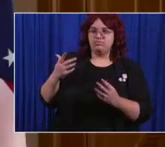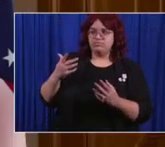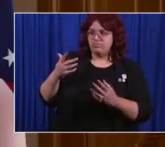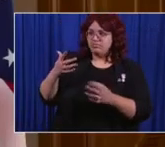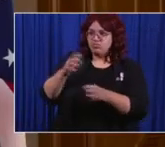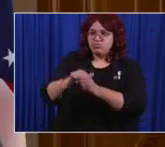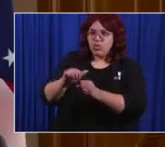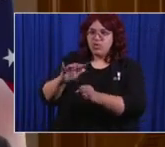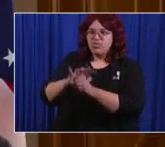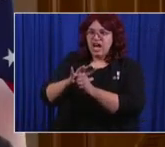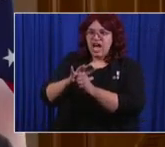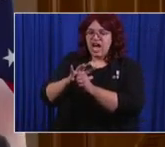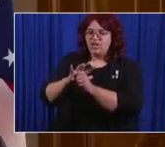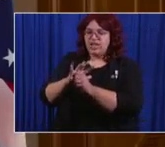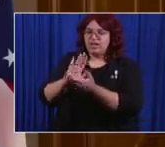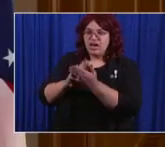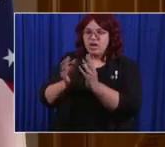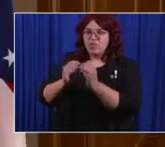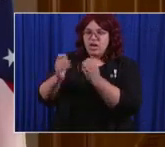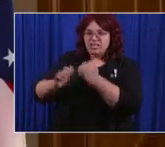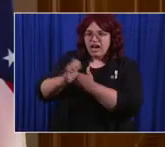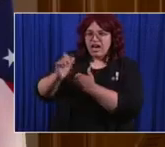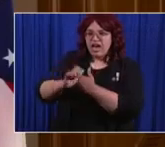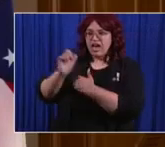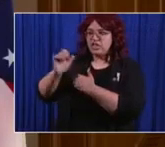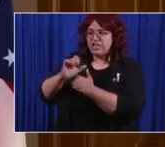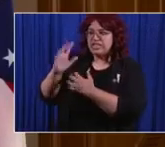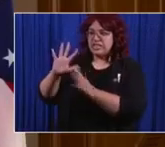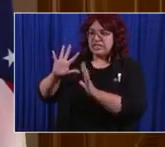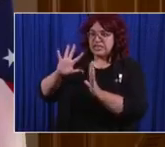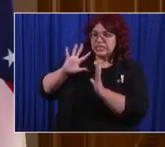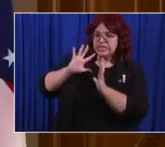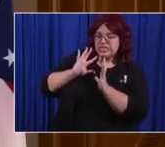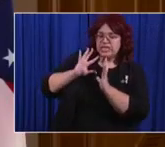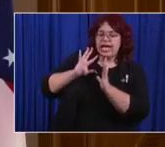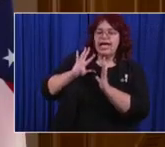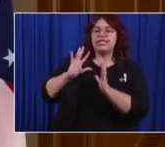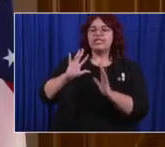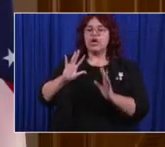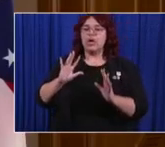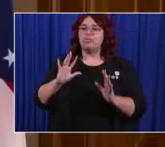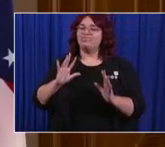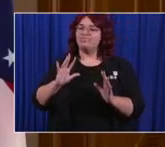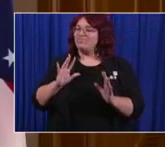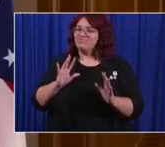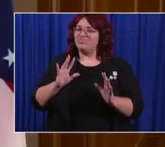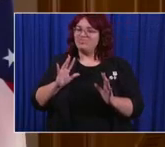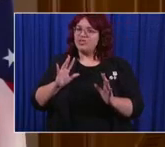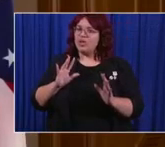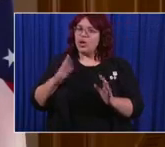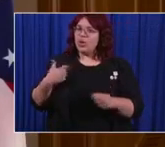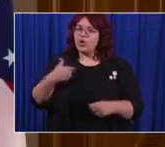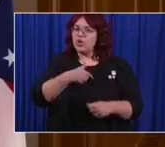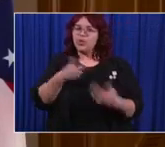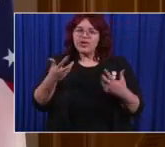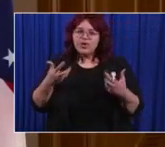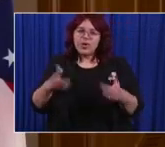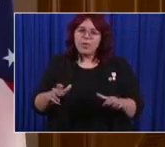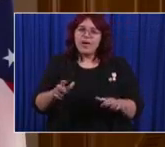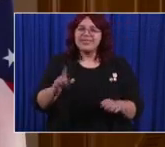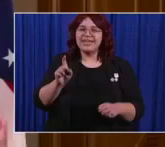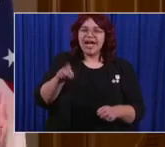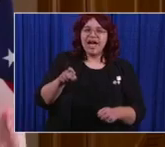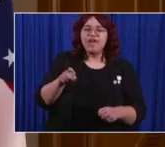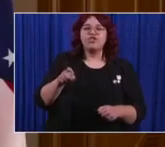head up, and then we have to make very, very tough, difficult decisions. No one wants to see us go back. I